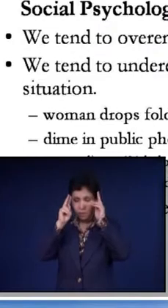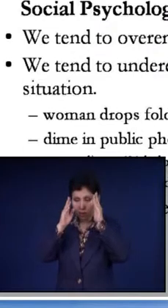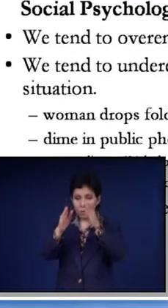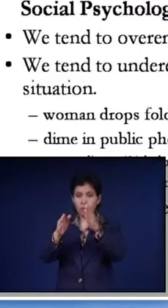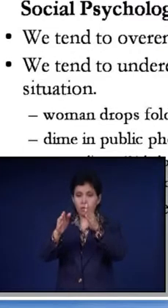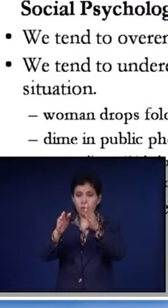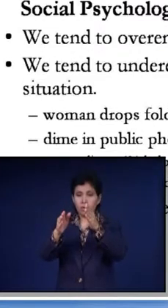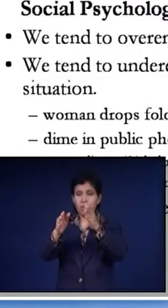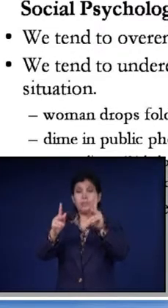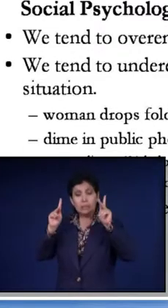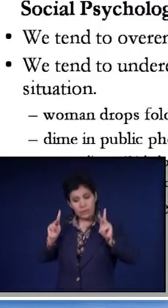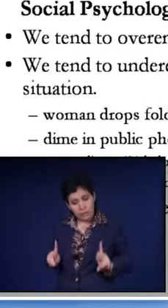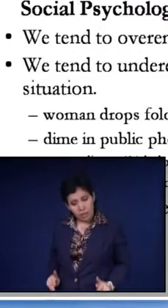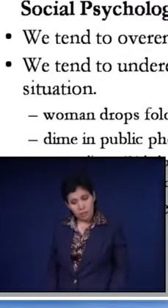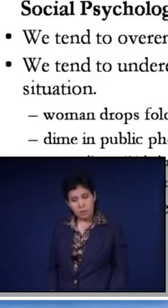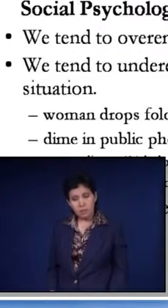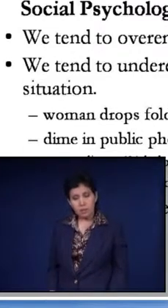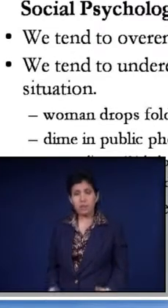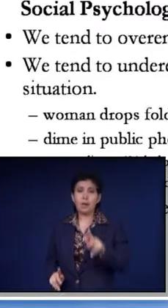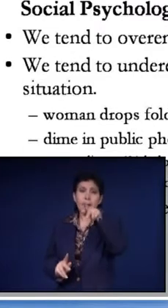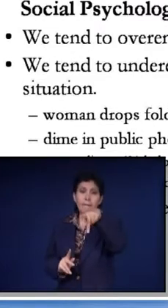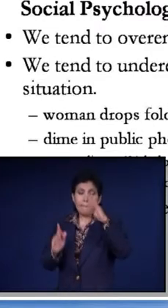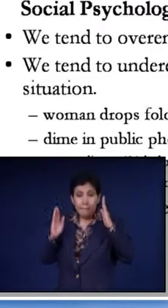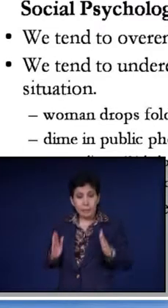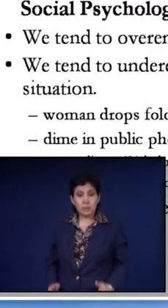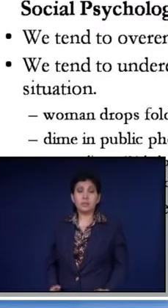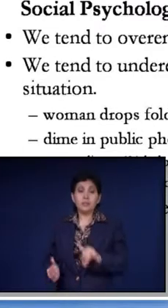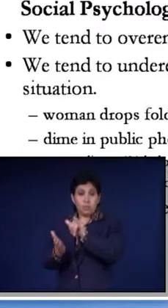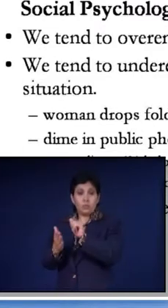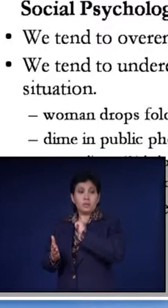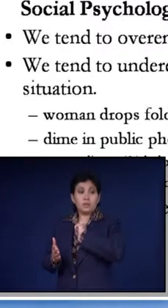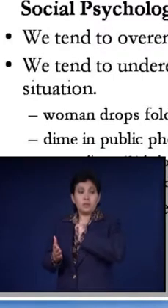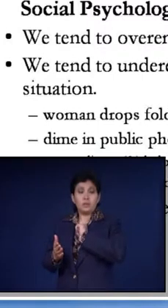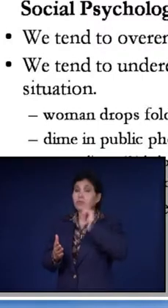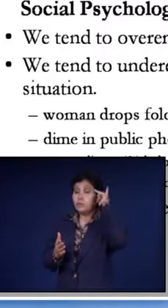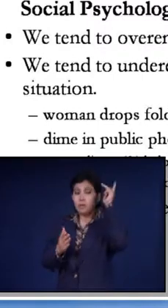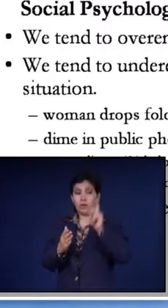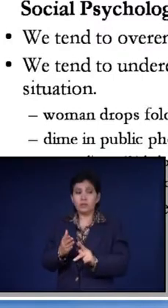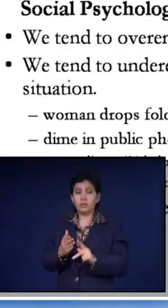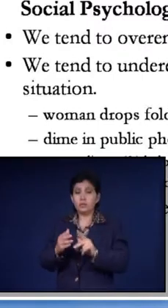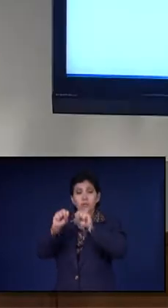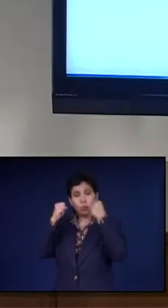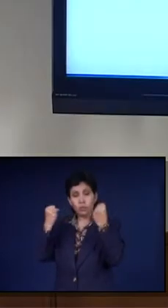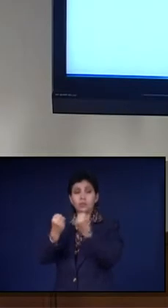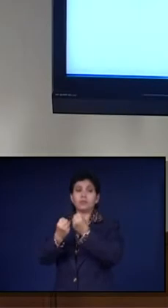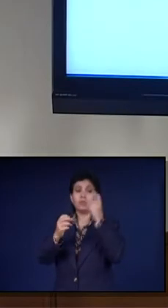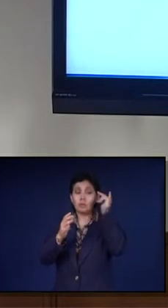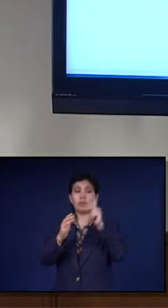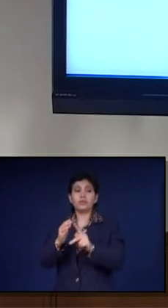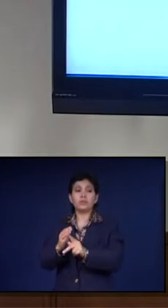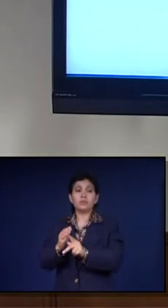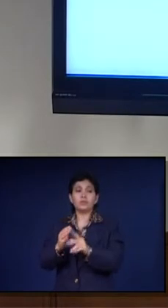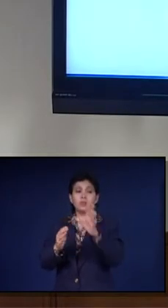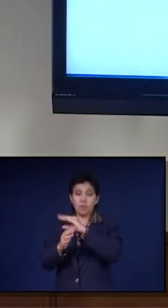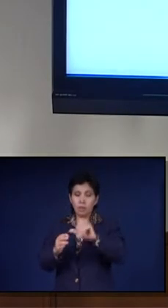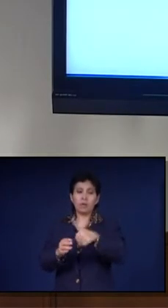overemphasize personality. Personality is one part of psychology. Social psychology is also another